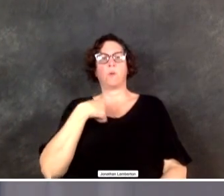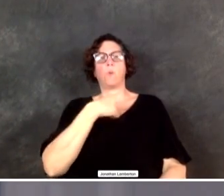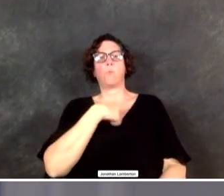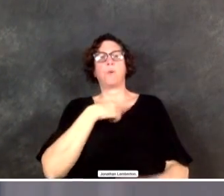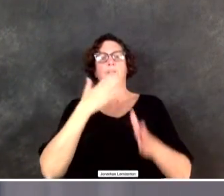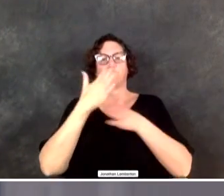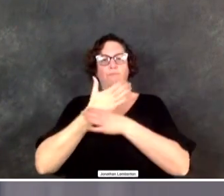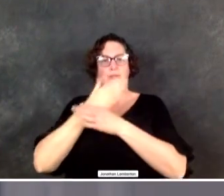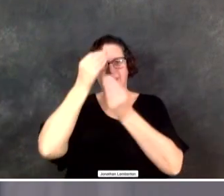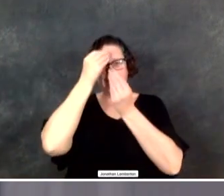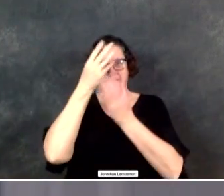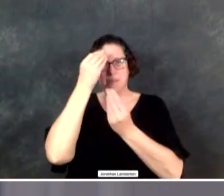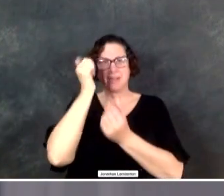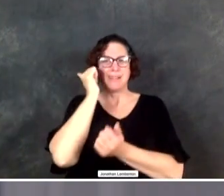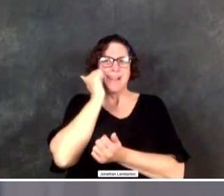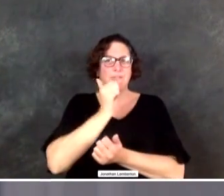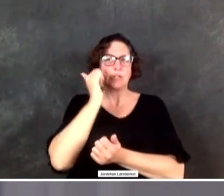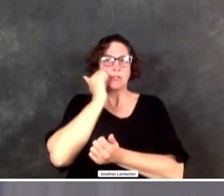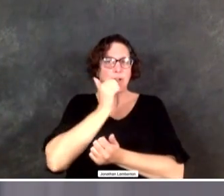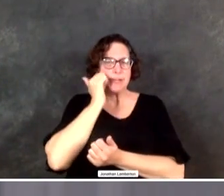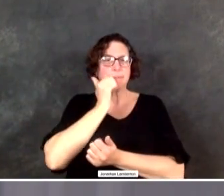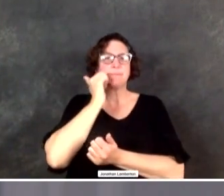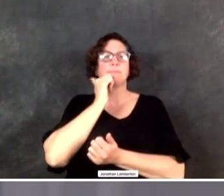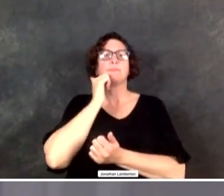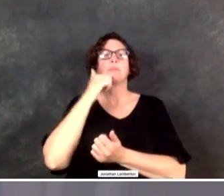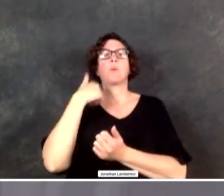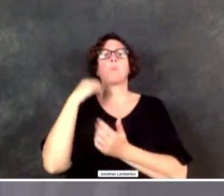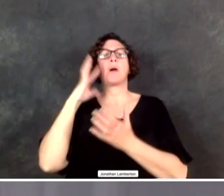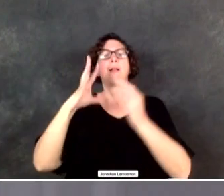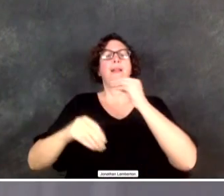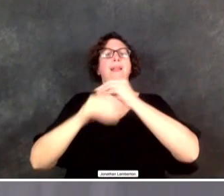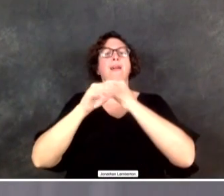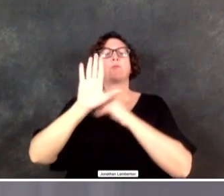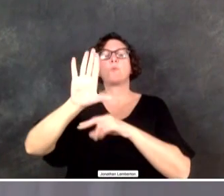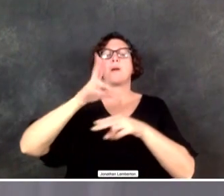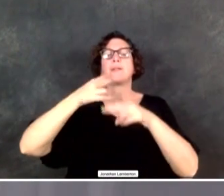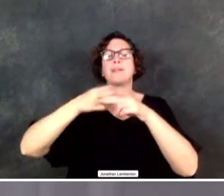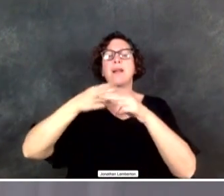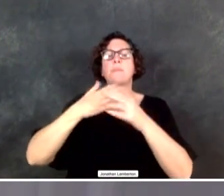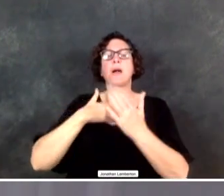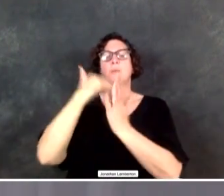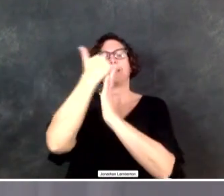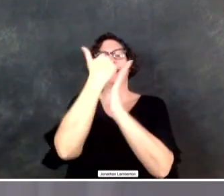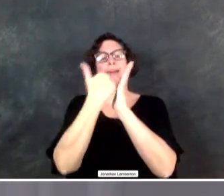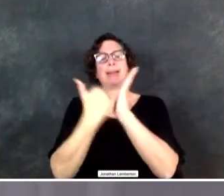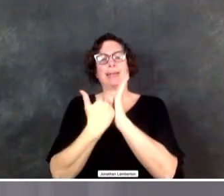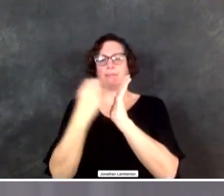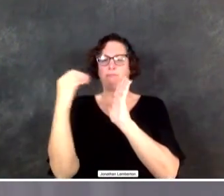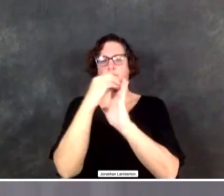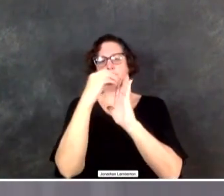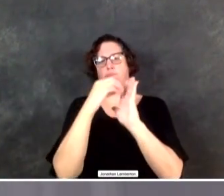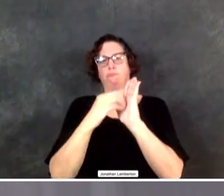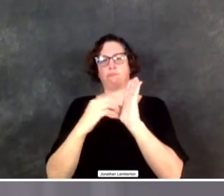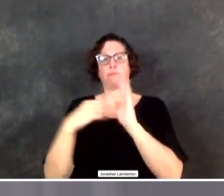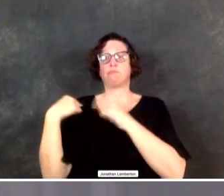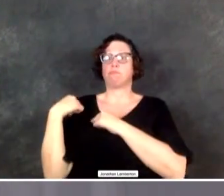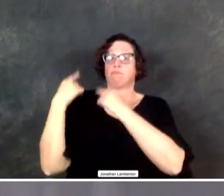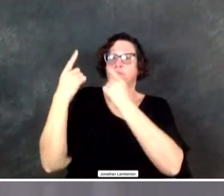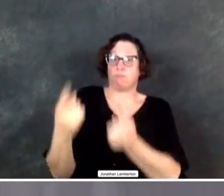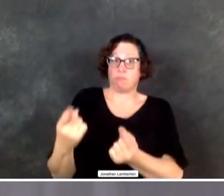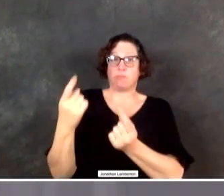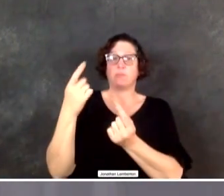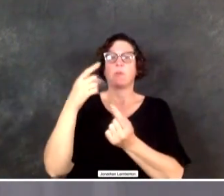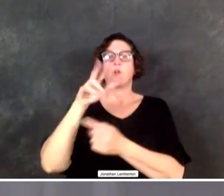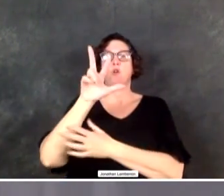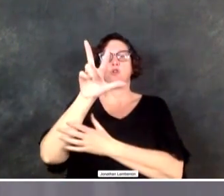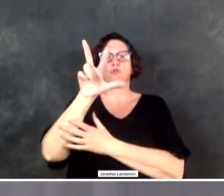on our distribution list. So far, we've had 343 positive cases,